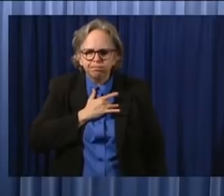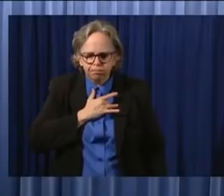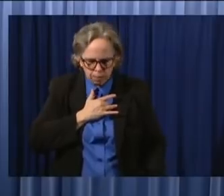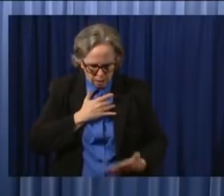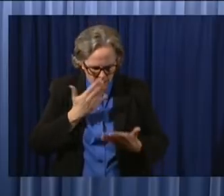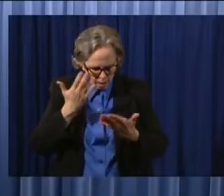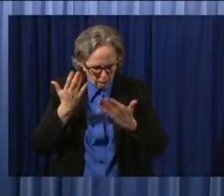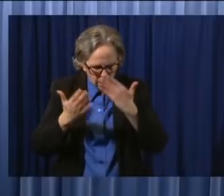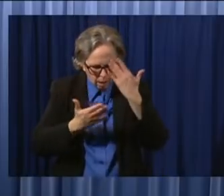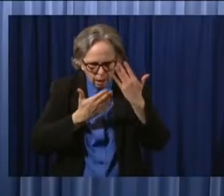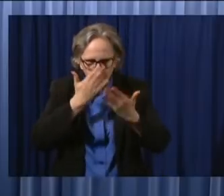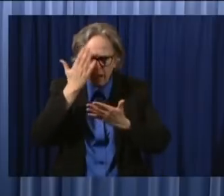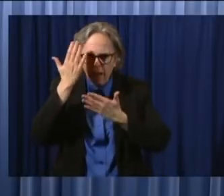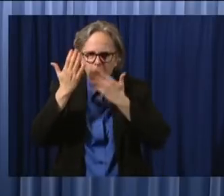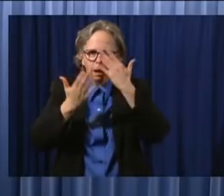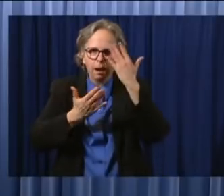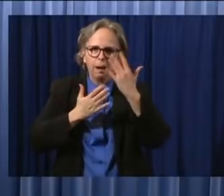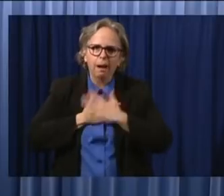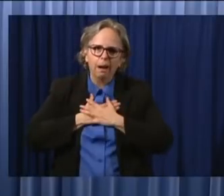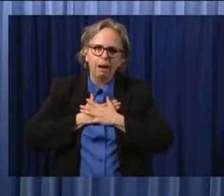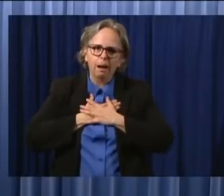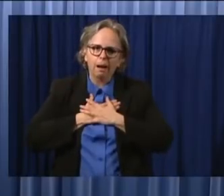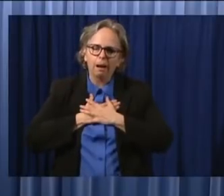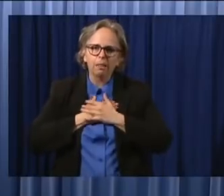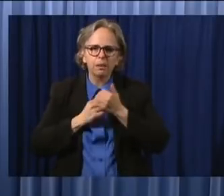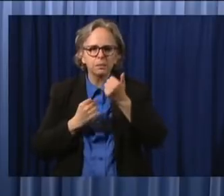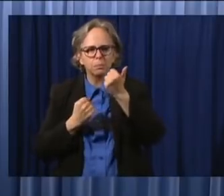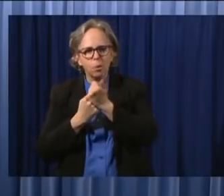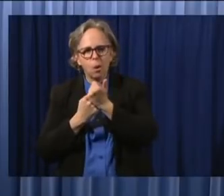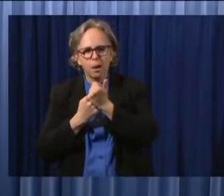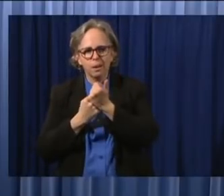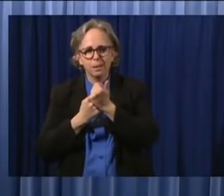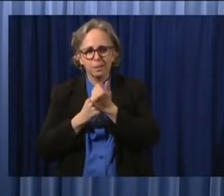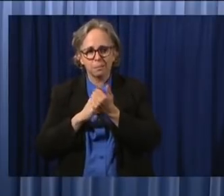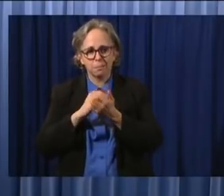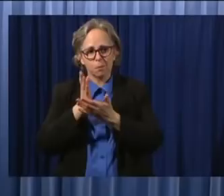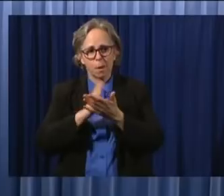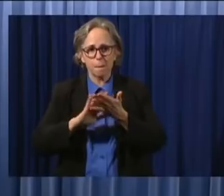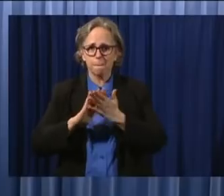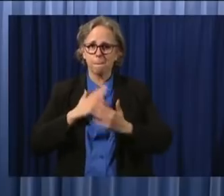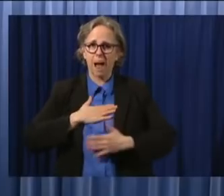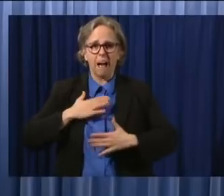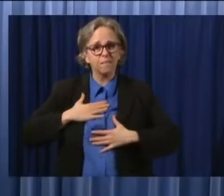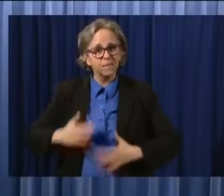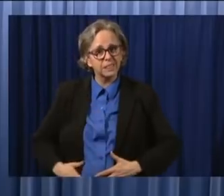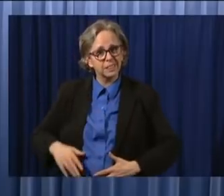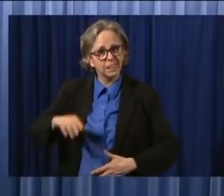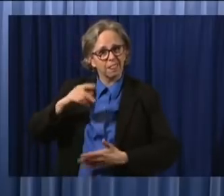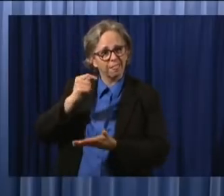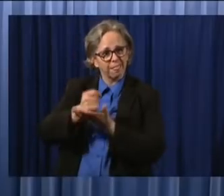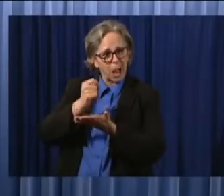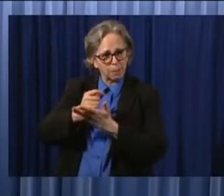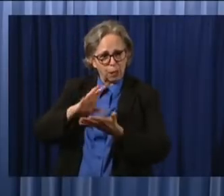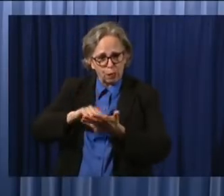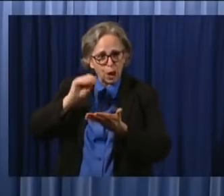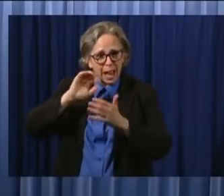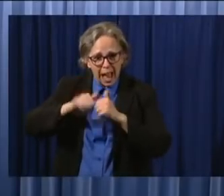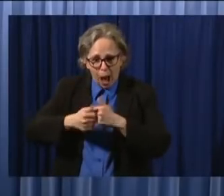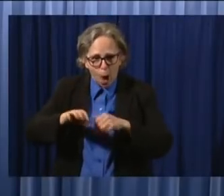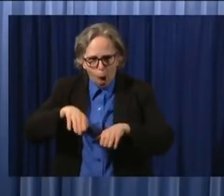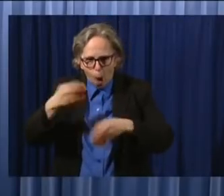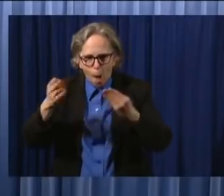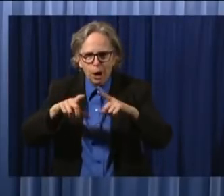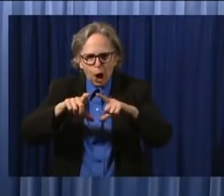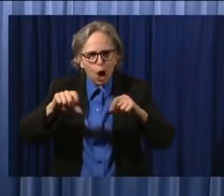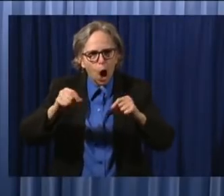to include it as part of my physical therapy here. And then just the prayers.